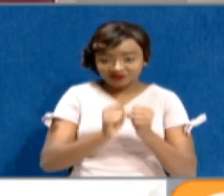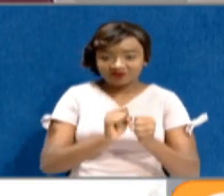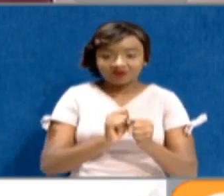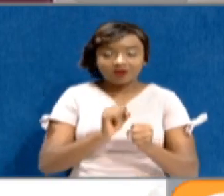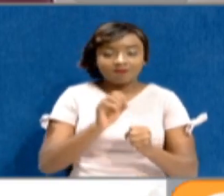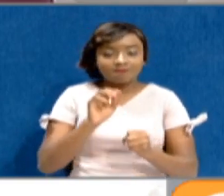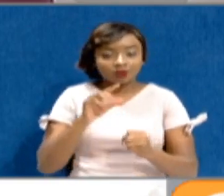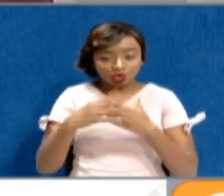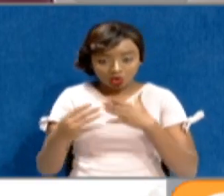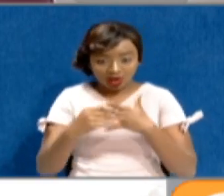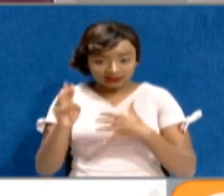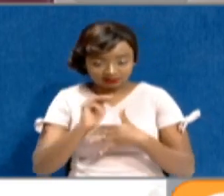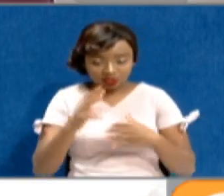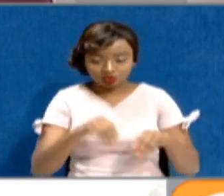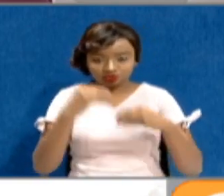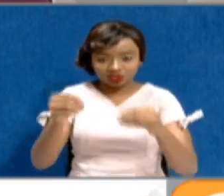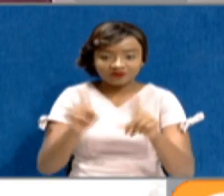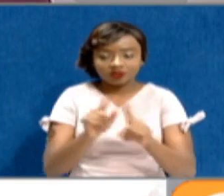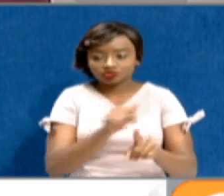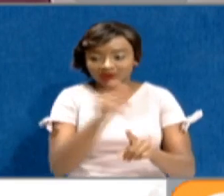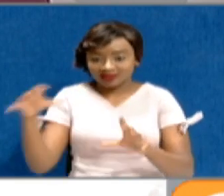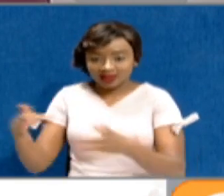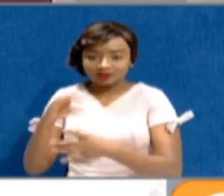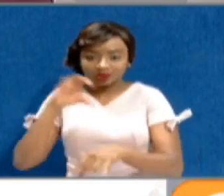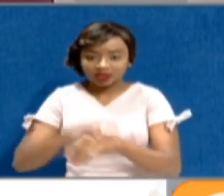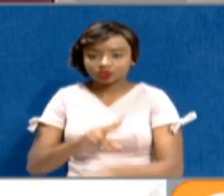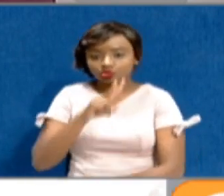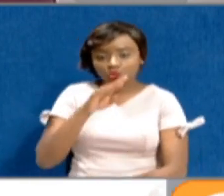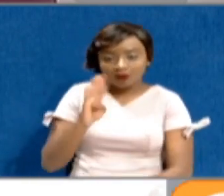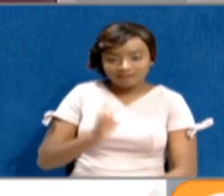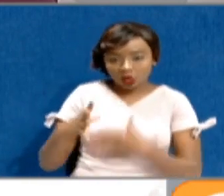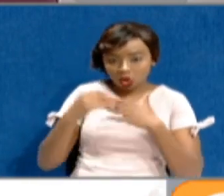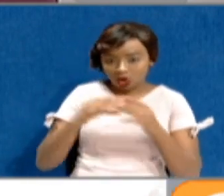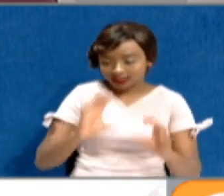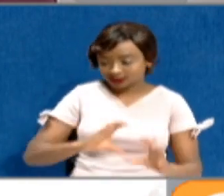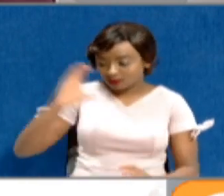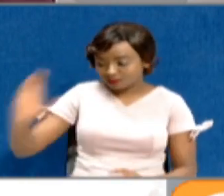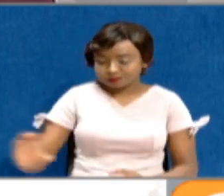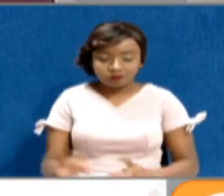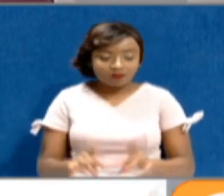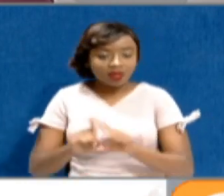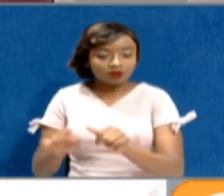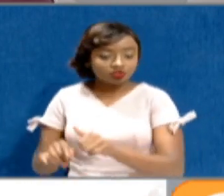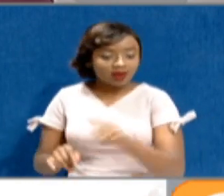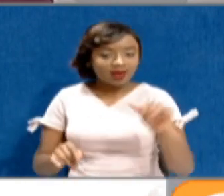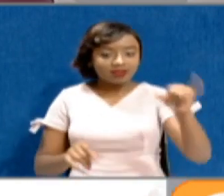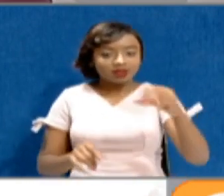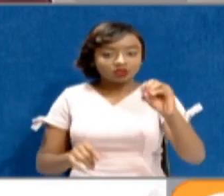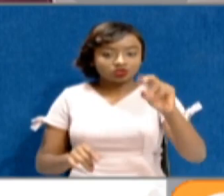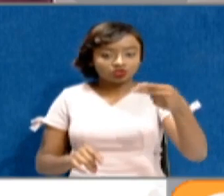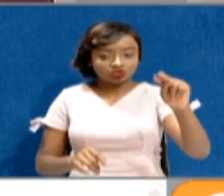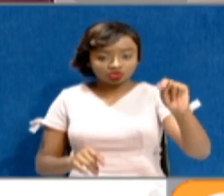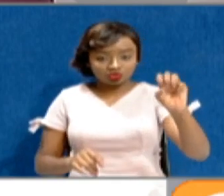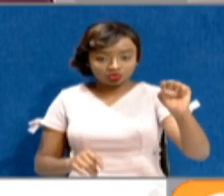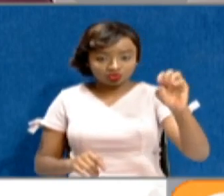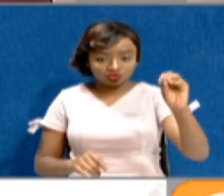develop a vaccine. Pfizer, another company, also got an injection of $2 billion from the US government, and Johnson & Johnson,